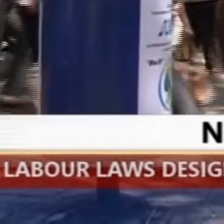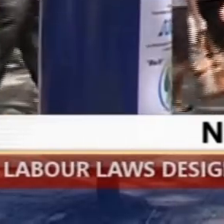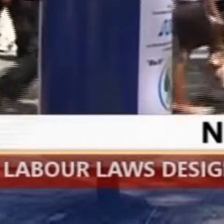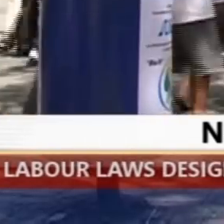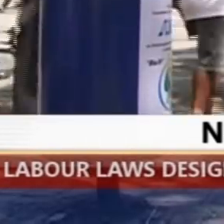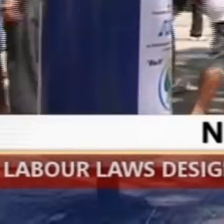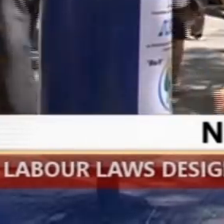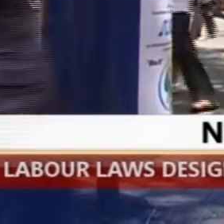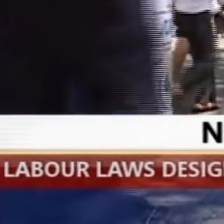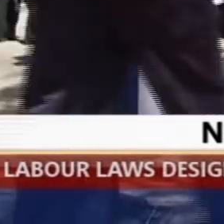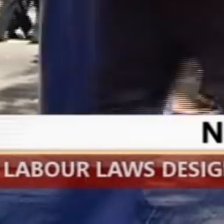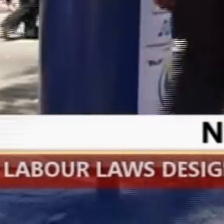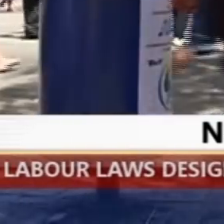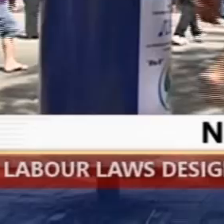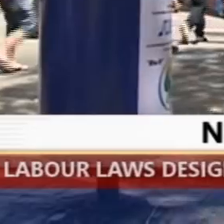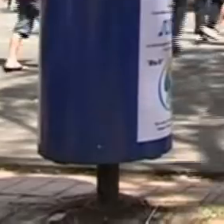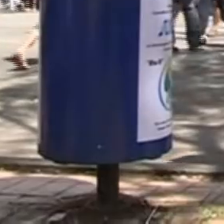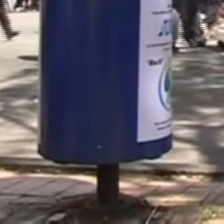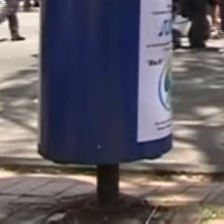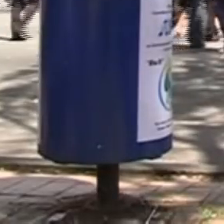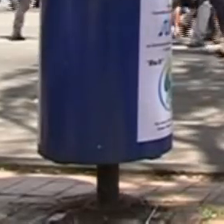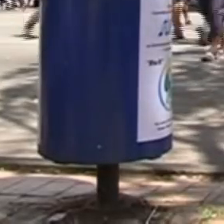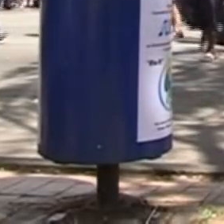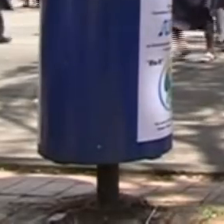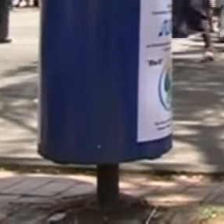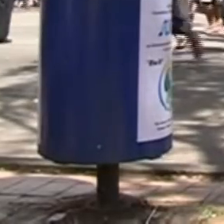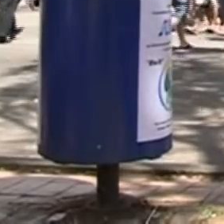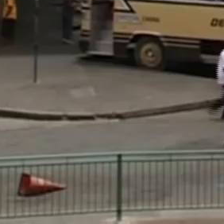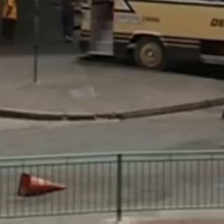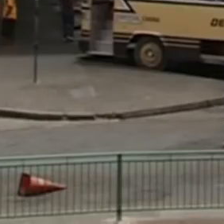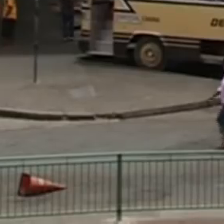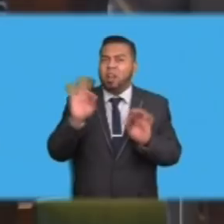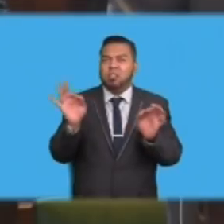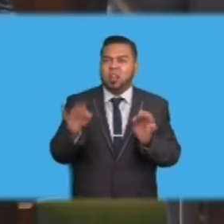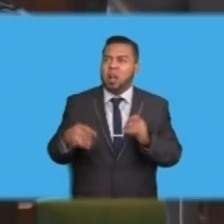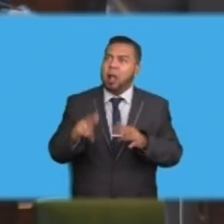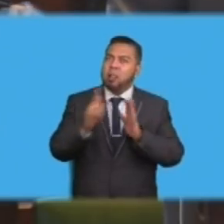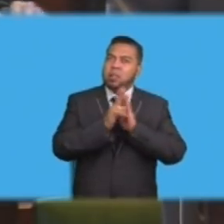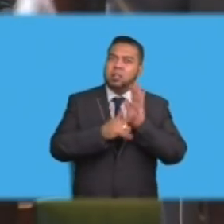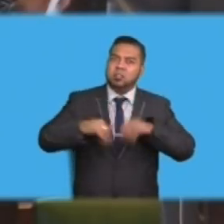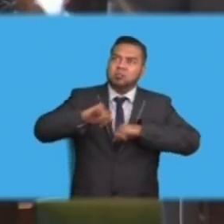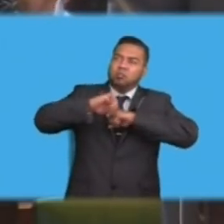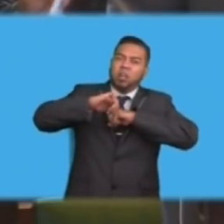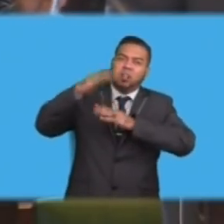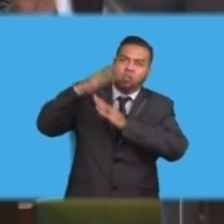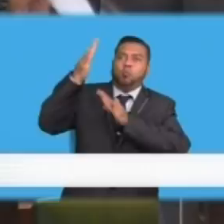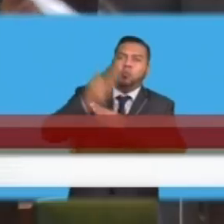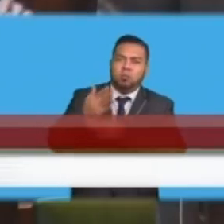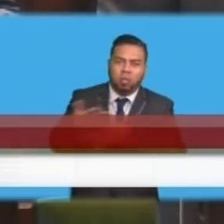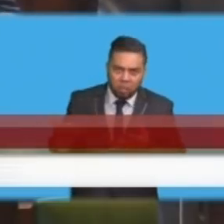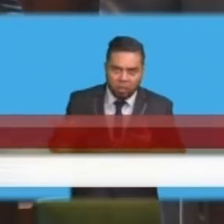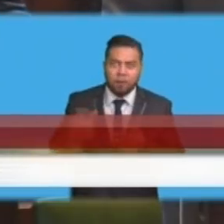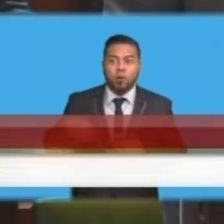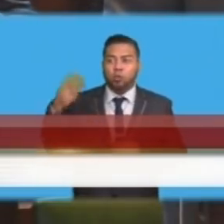conventions of the International Labour Organization and 8 core ILO conventions. From 2003 to